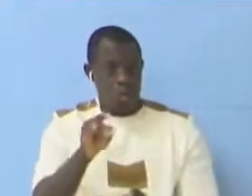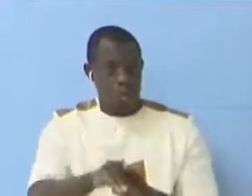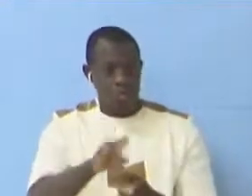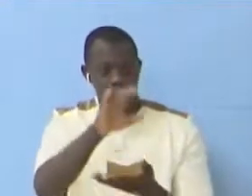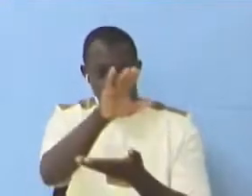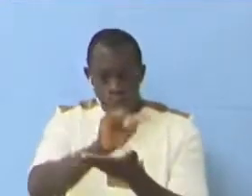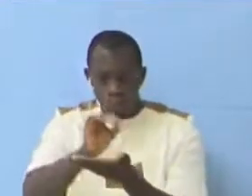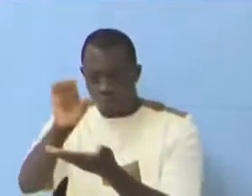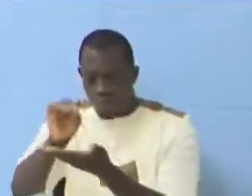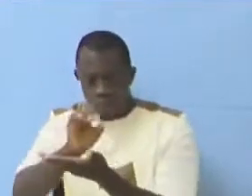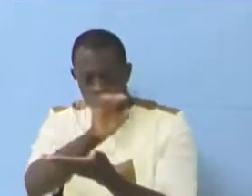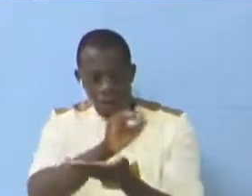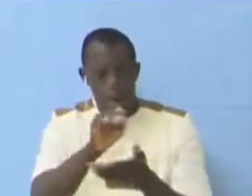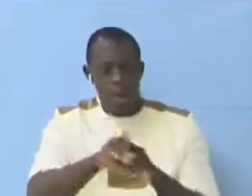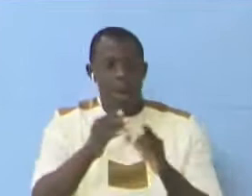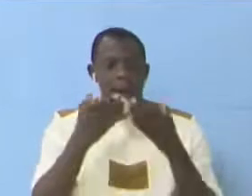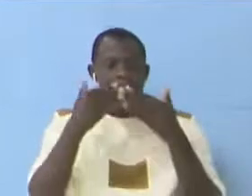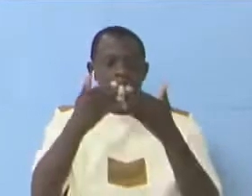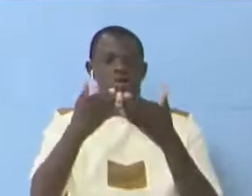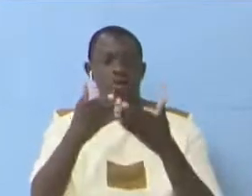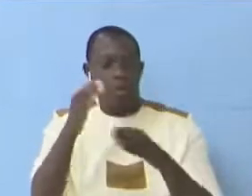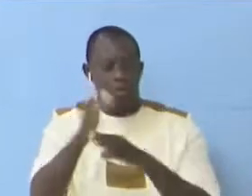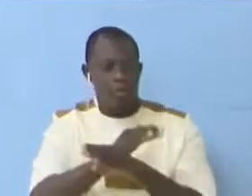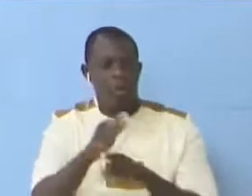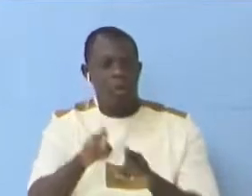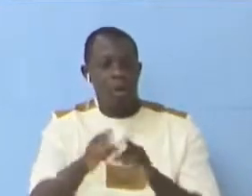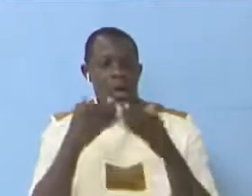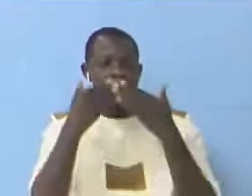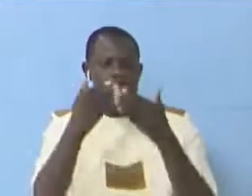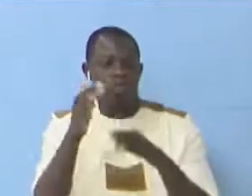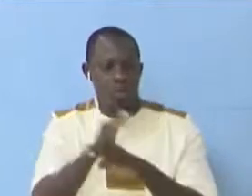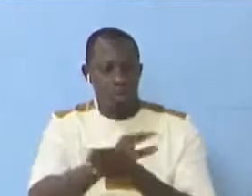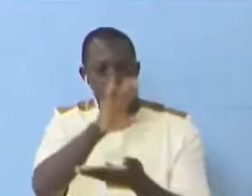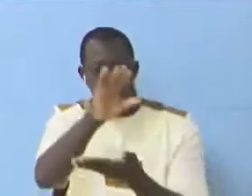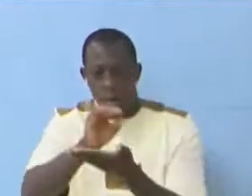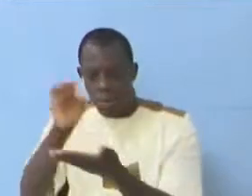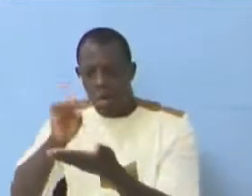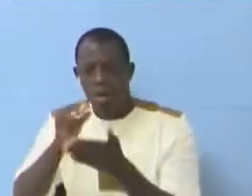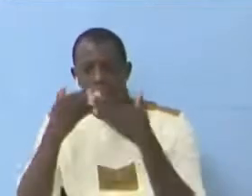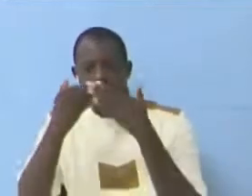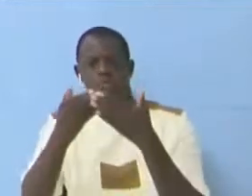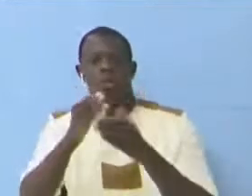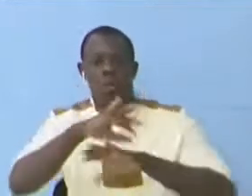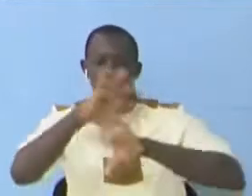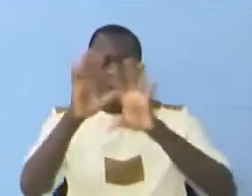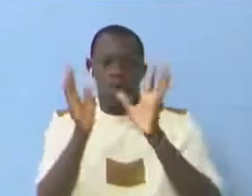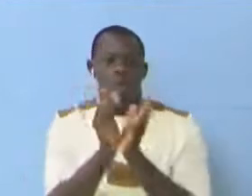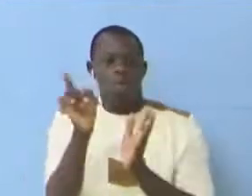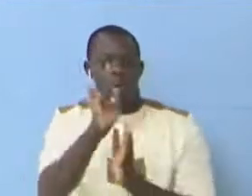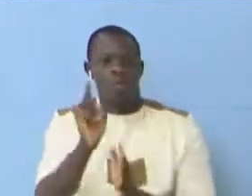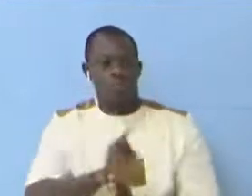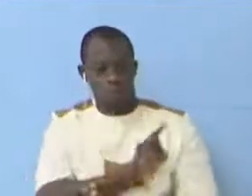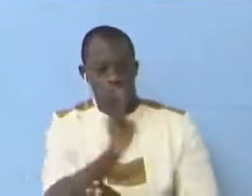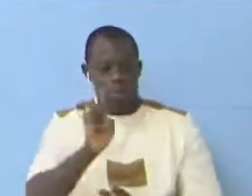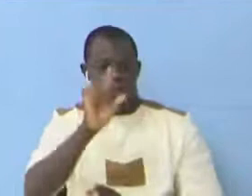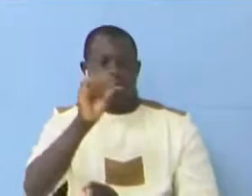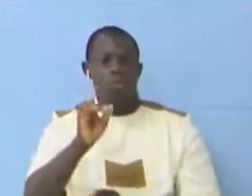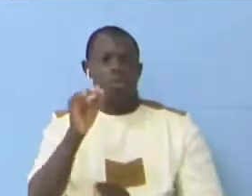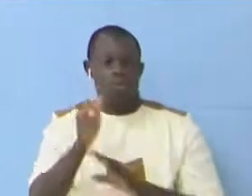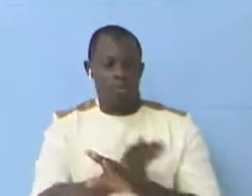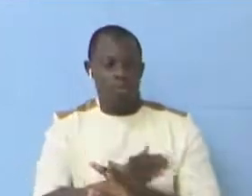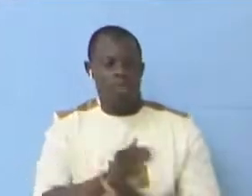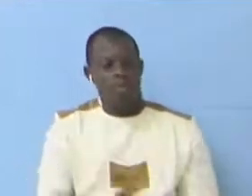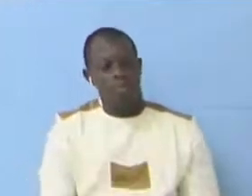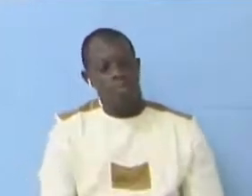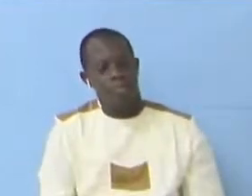lu ñu daan def dal moy dajalé ay bataxel yo xamné bataxel I would call it. Collect information. Dajalé ay